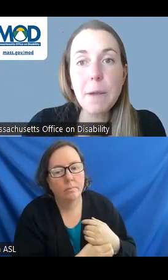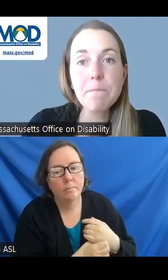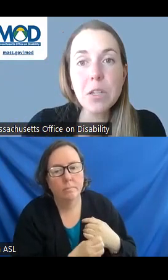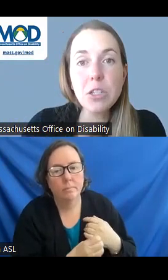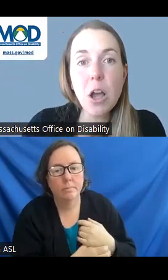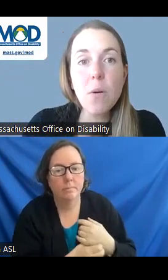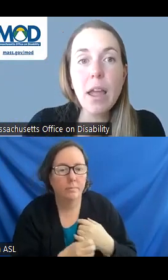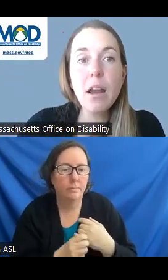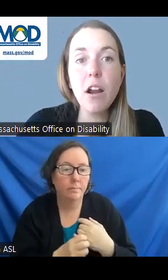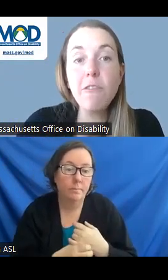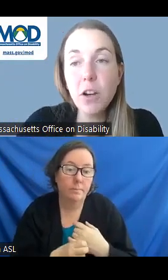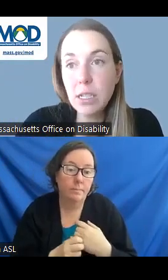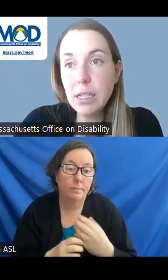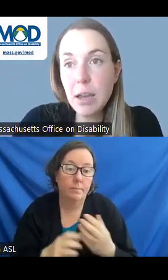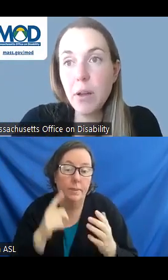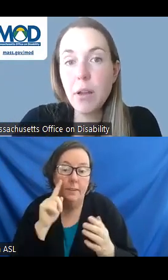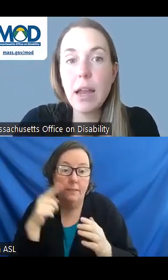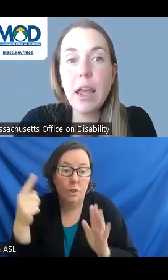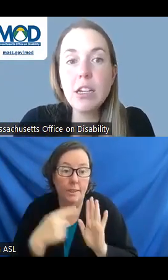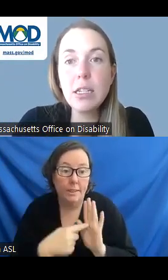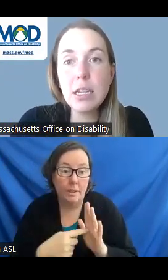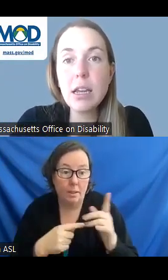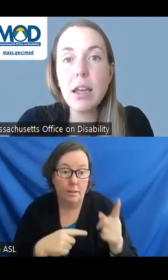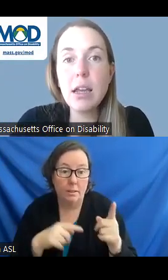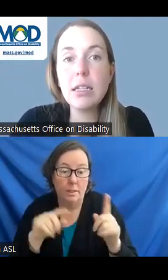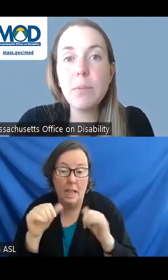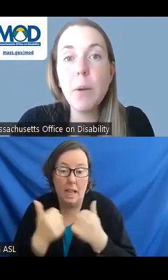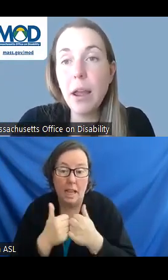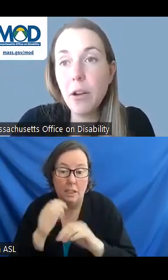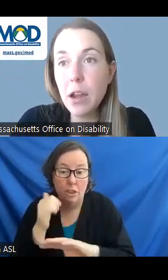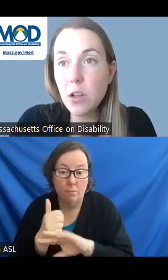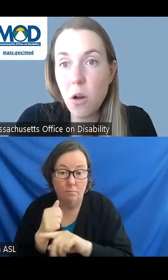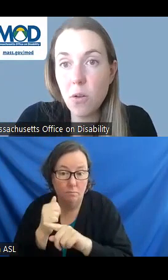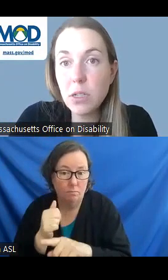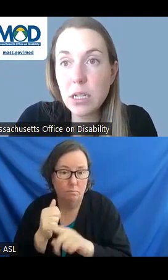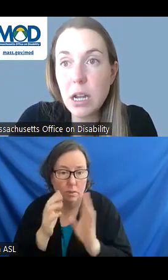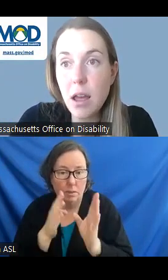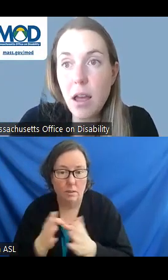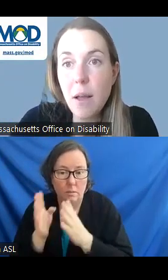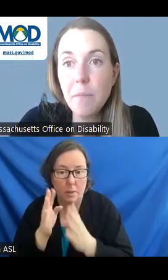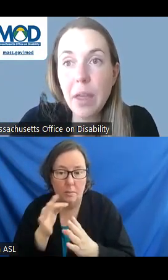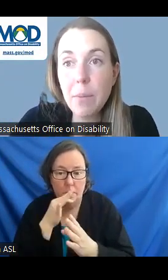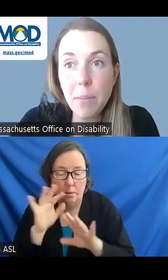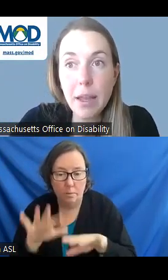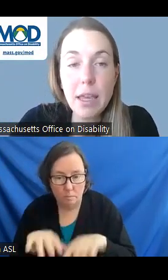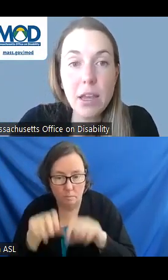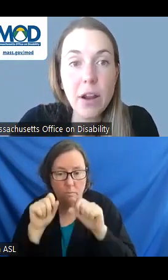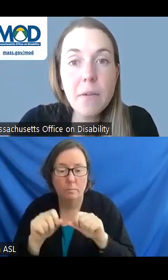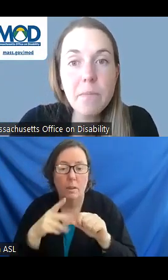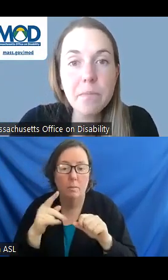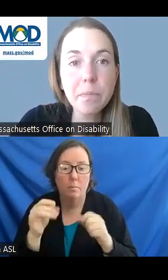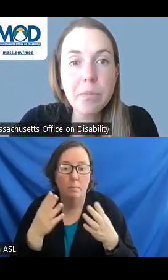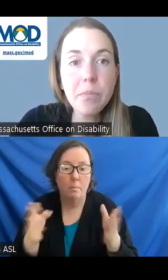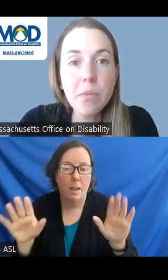Excuse me. So in our first example, an agency is preparing to host a public